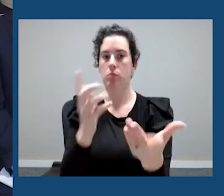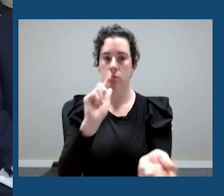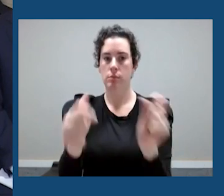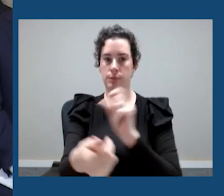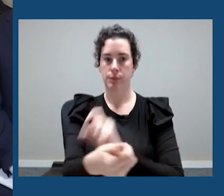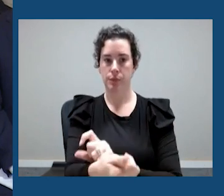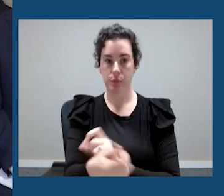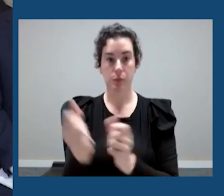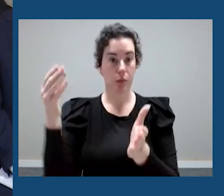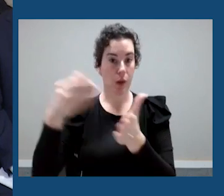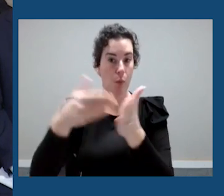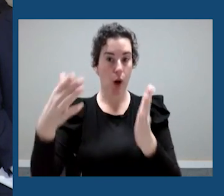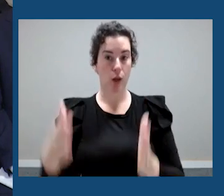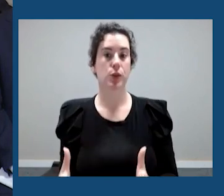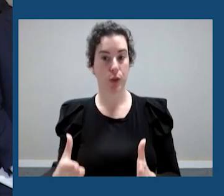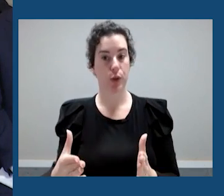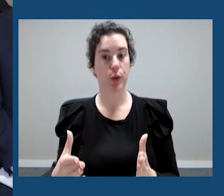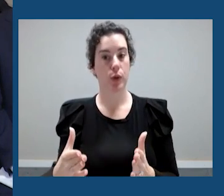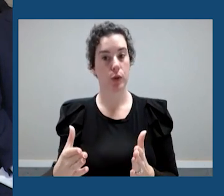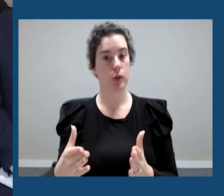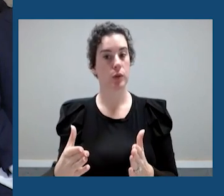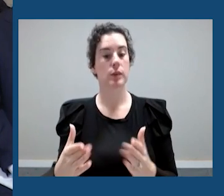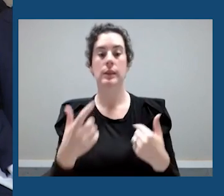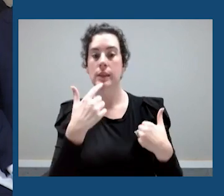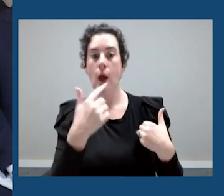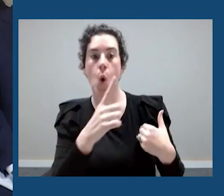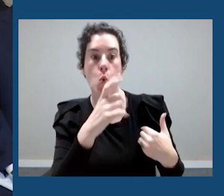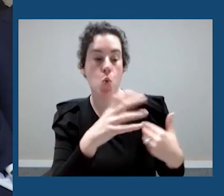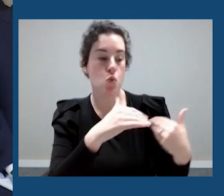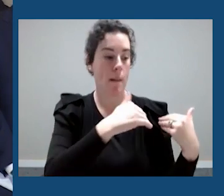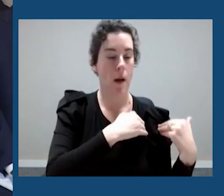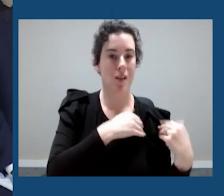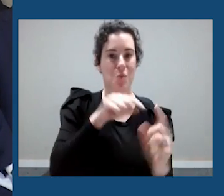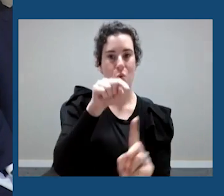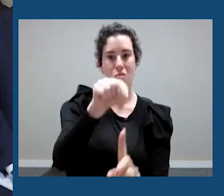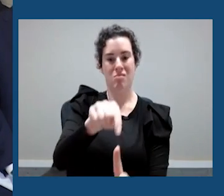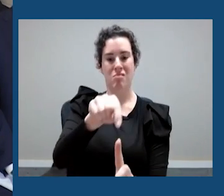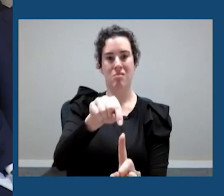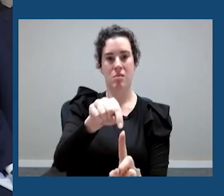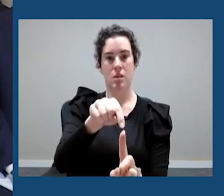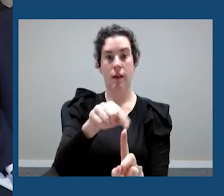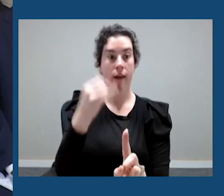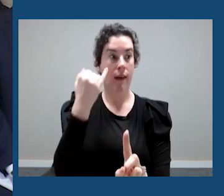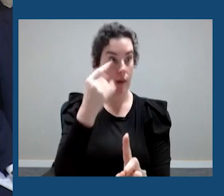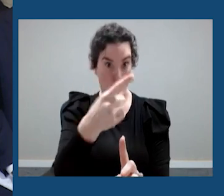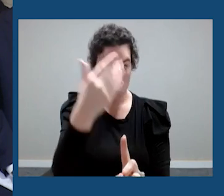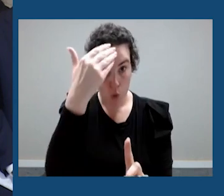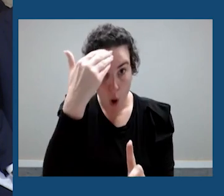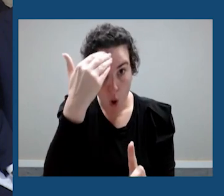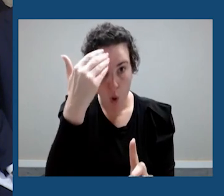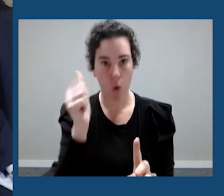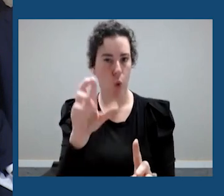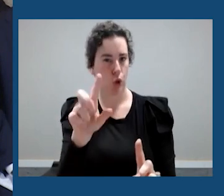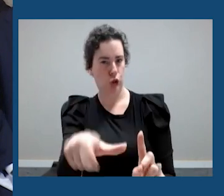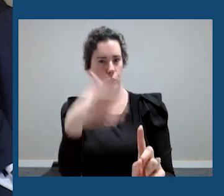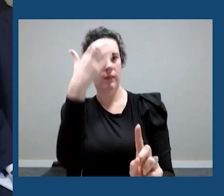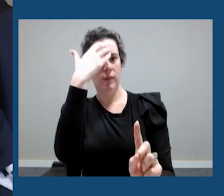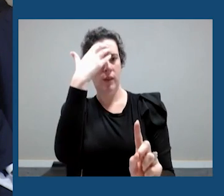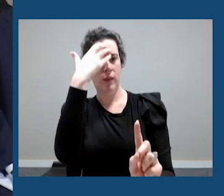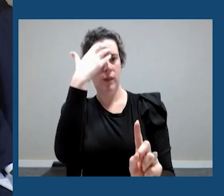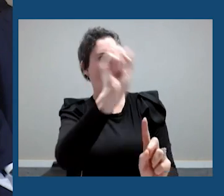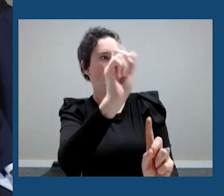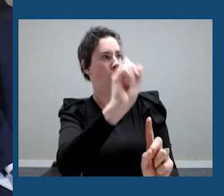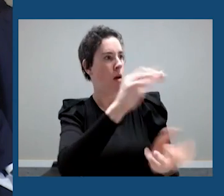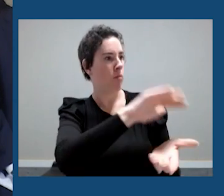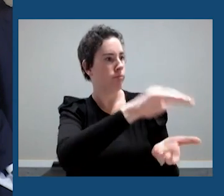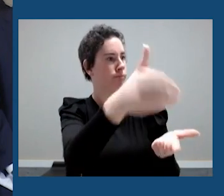them accountable if they know or should have known that the items were stolen. I'm asking my colleagues